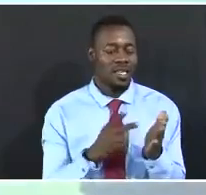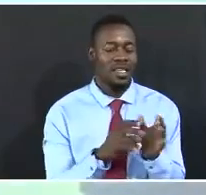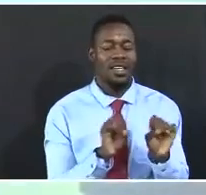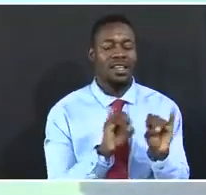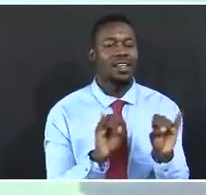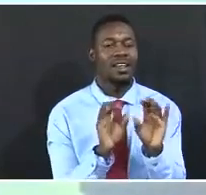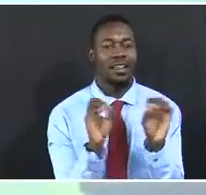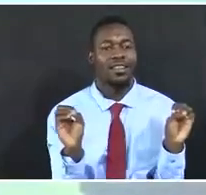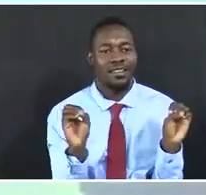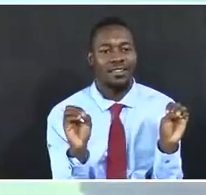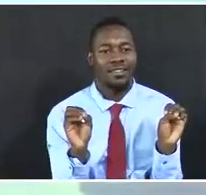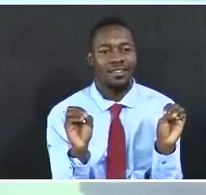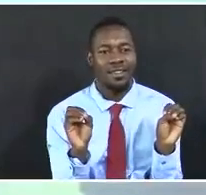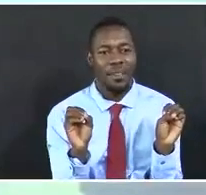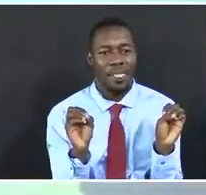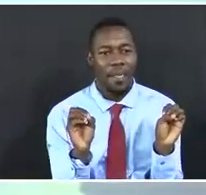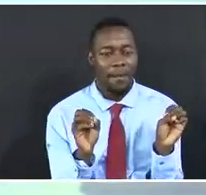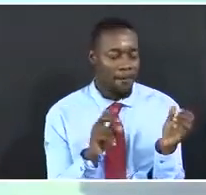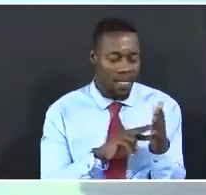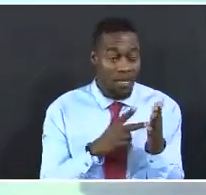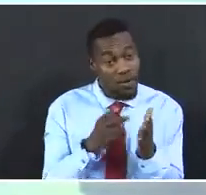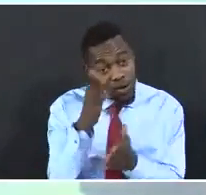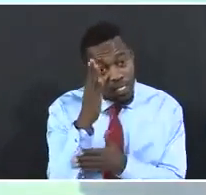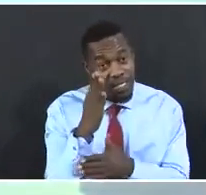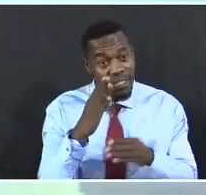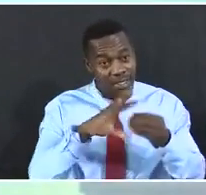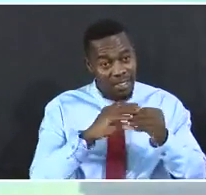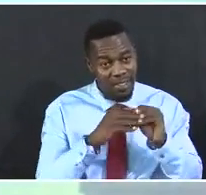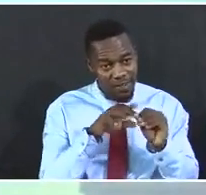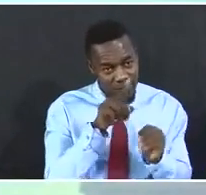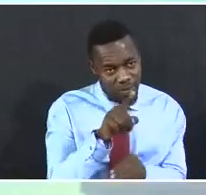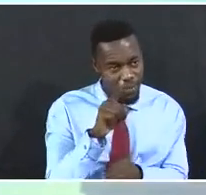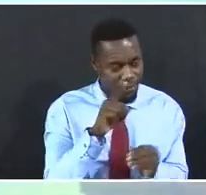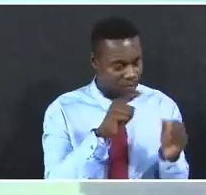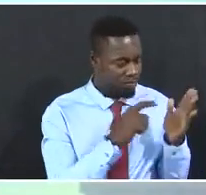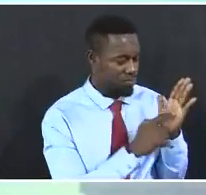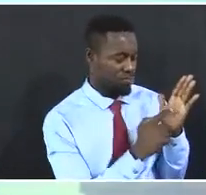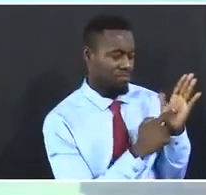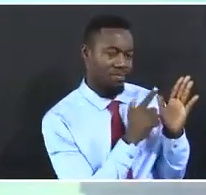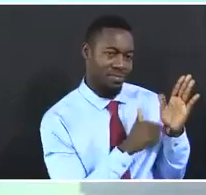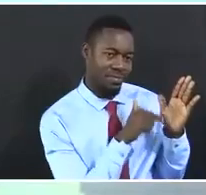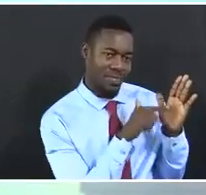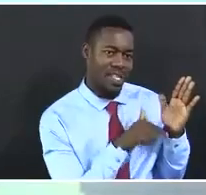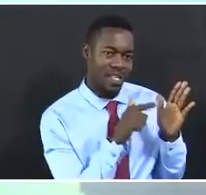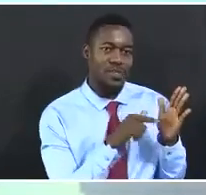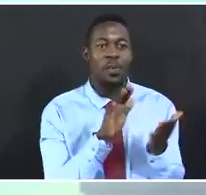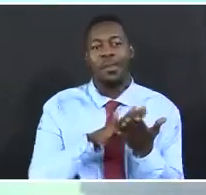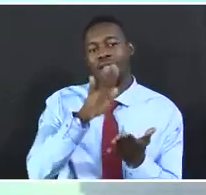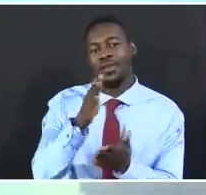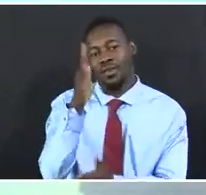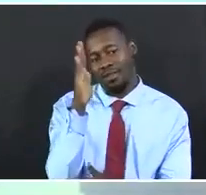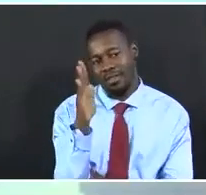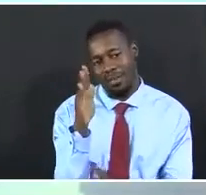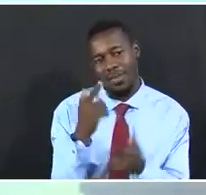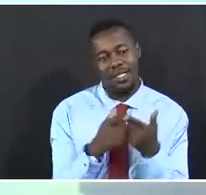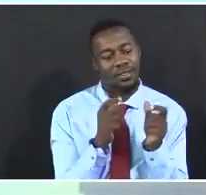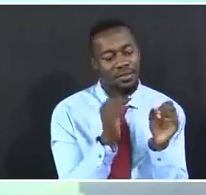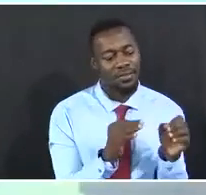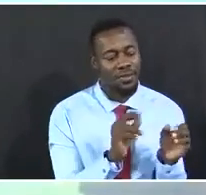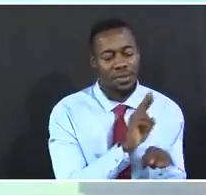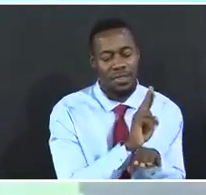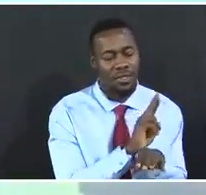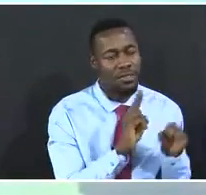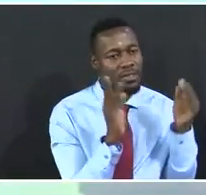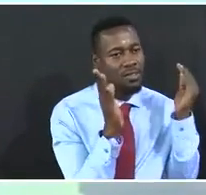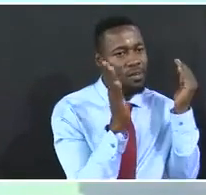such as keep themselves from all the gross acts of sin, those ones who avoid sin. They are not spotted with the pollution